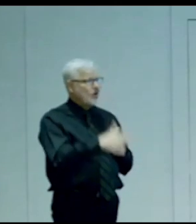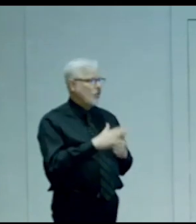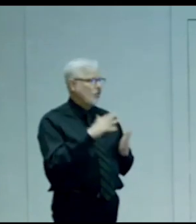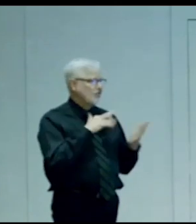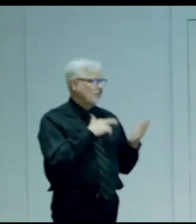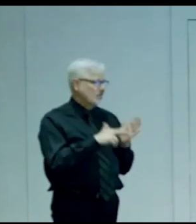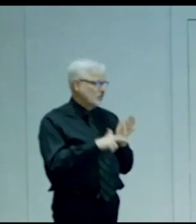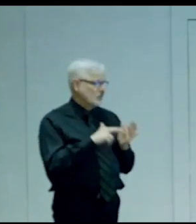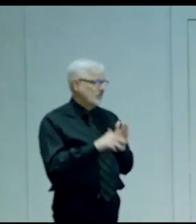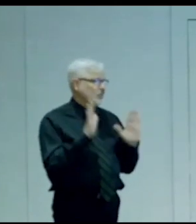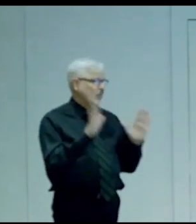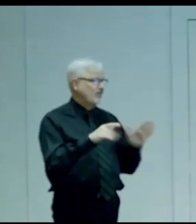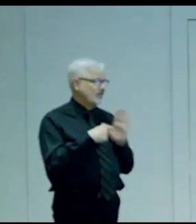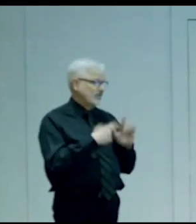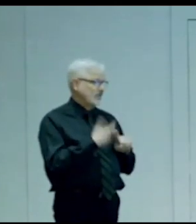a wonderful example.